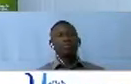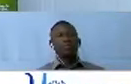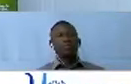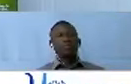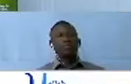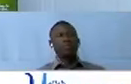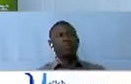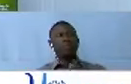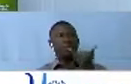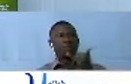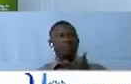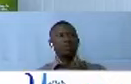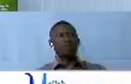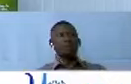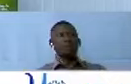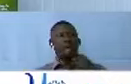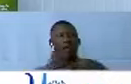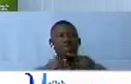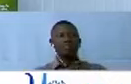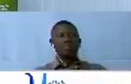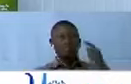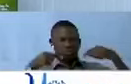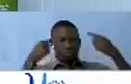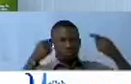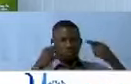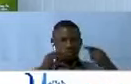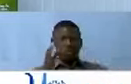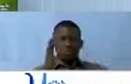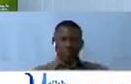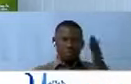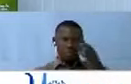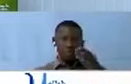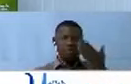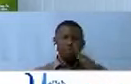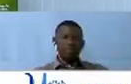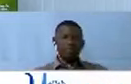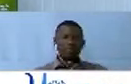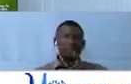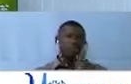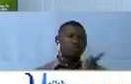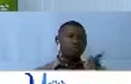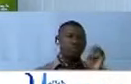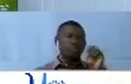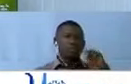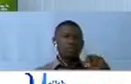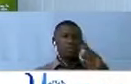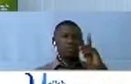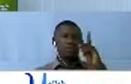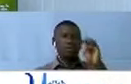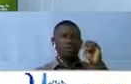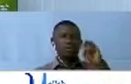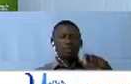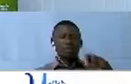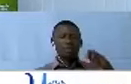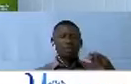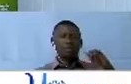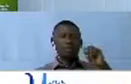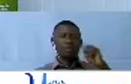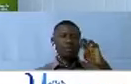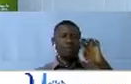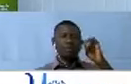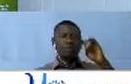Yes, after successfully passing out from the Zalamori training school, I was posted to the